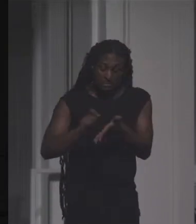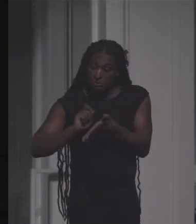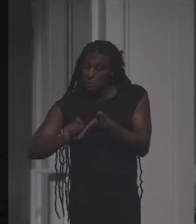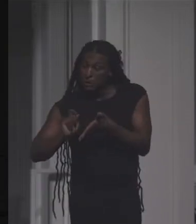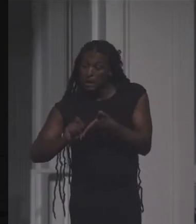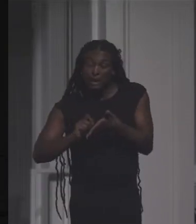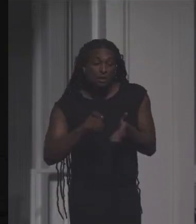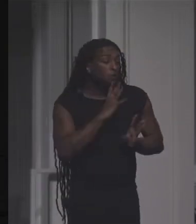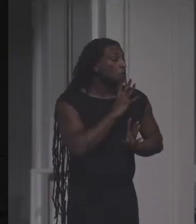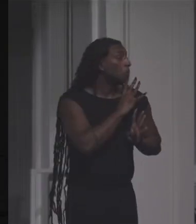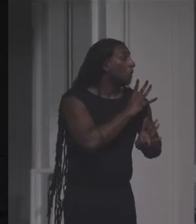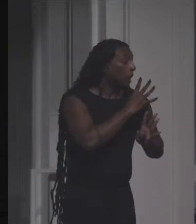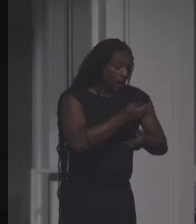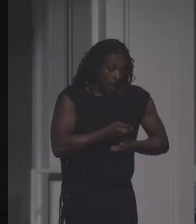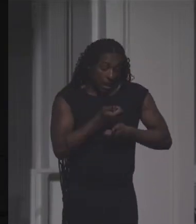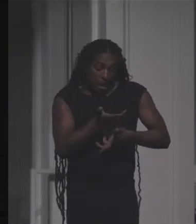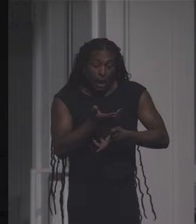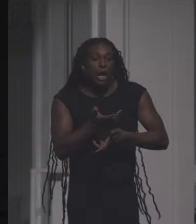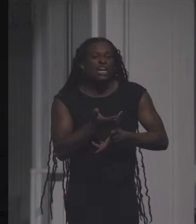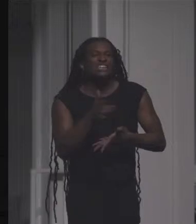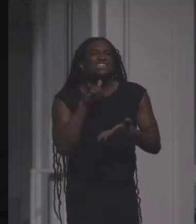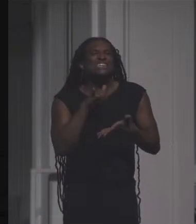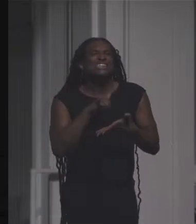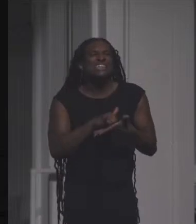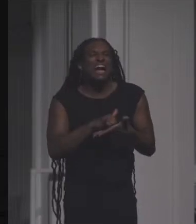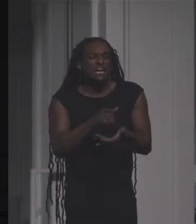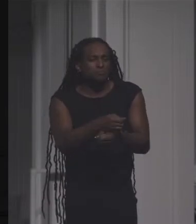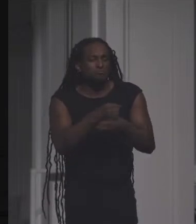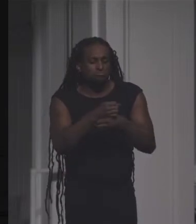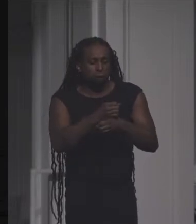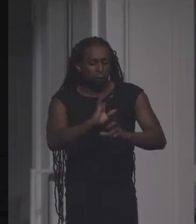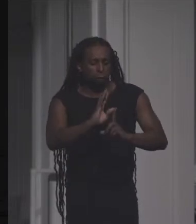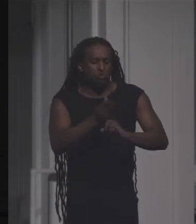that create culture. And culture